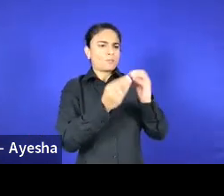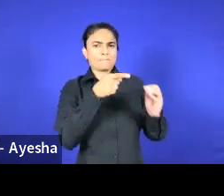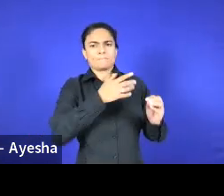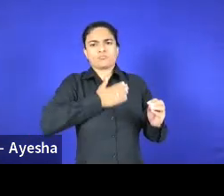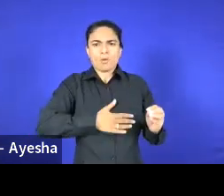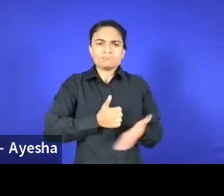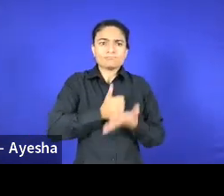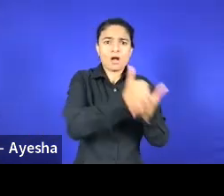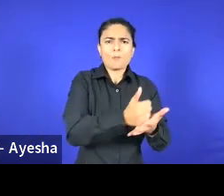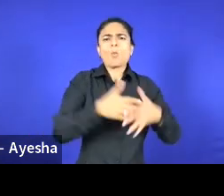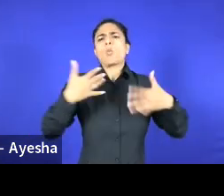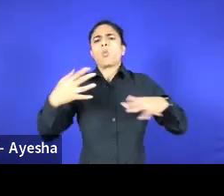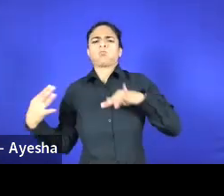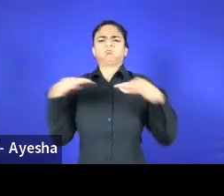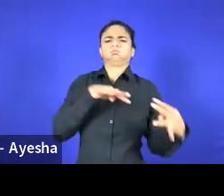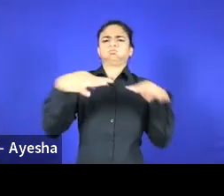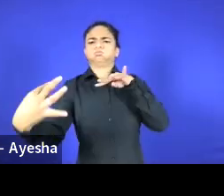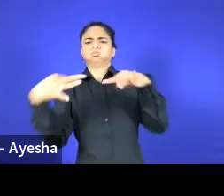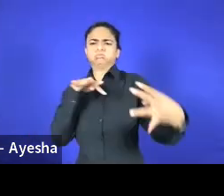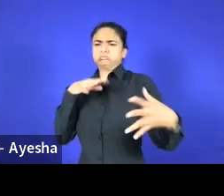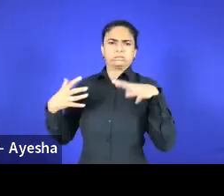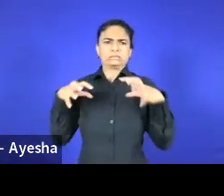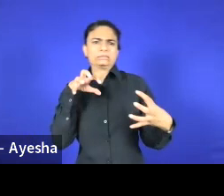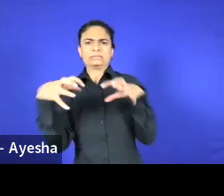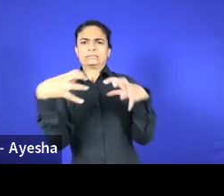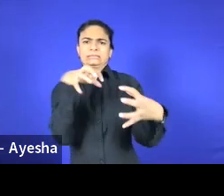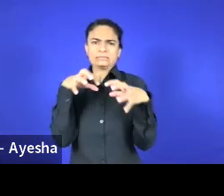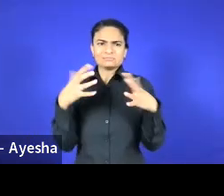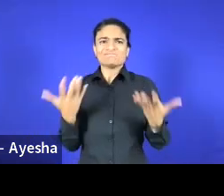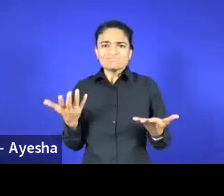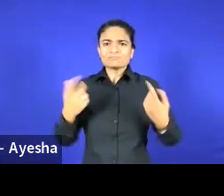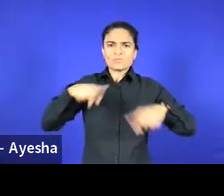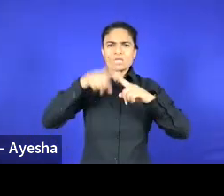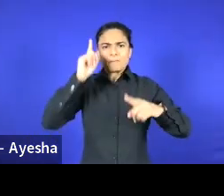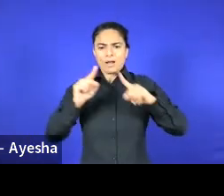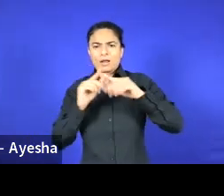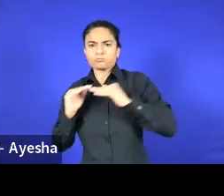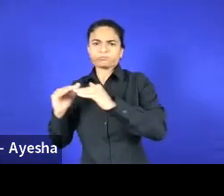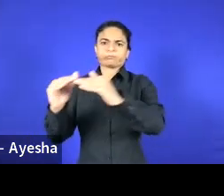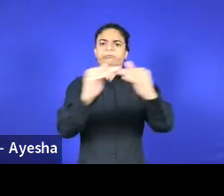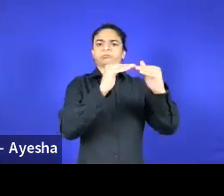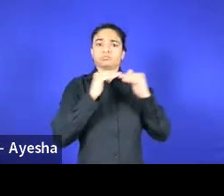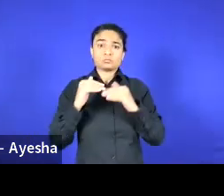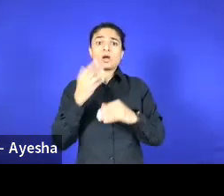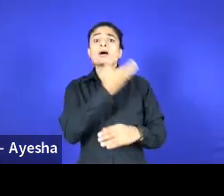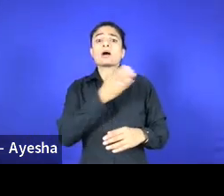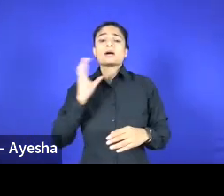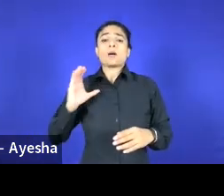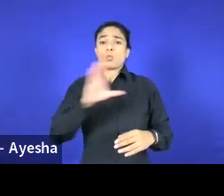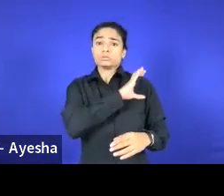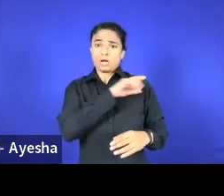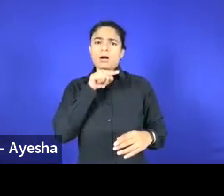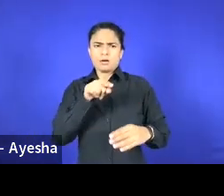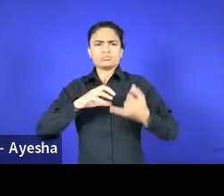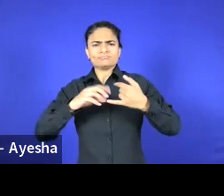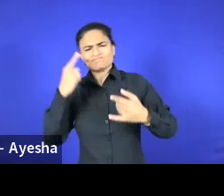elements to build their system. So I just want to highlight few elements that we saw as being really